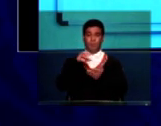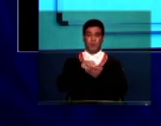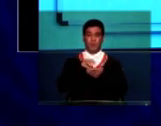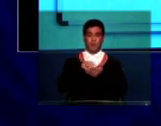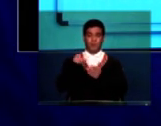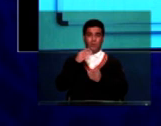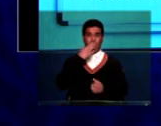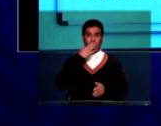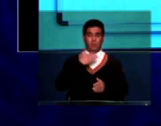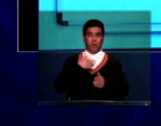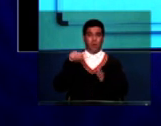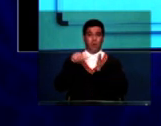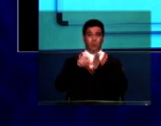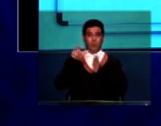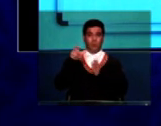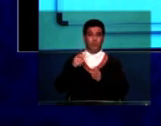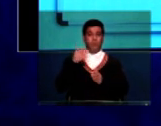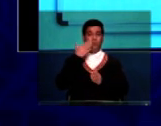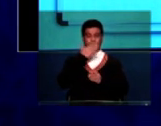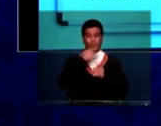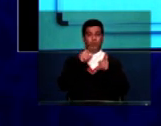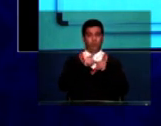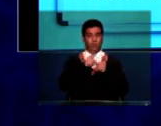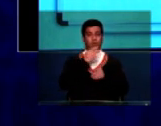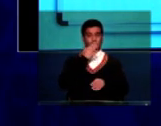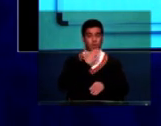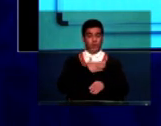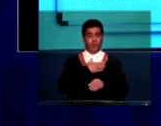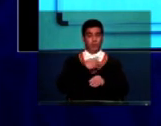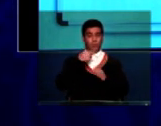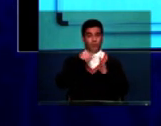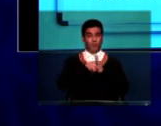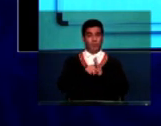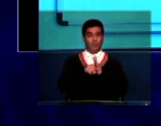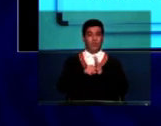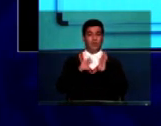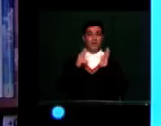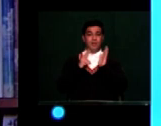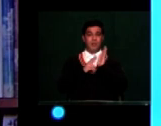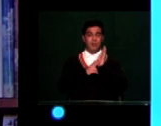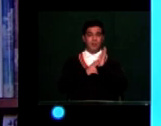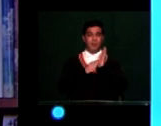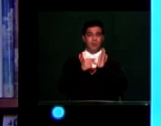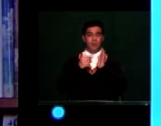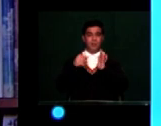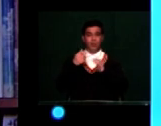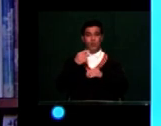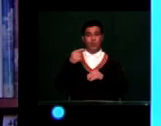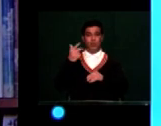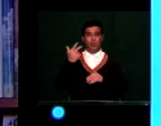ichida 6 nafari palovni yoqtiradi. Demak, ehtimollik 8 dan 3 ga teng